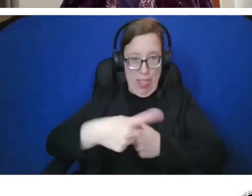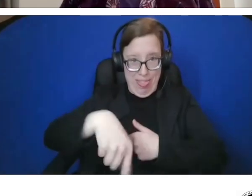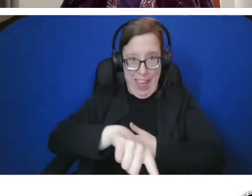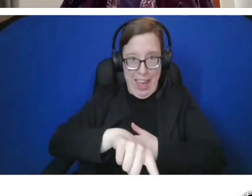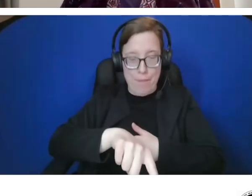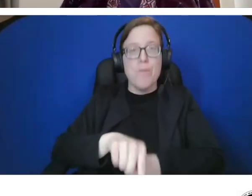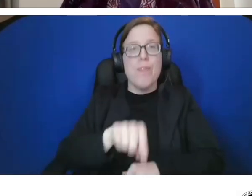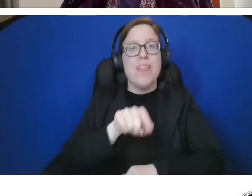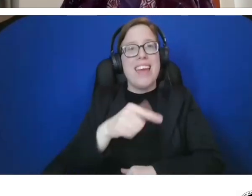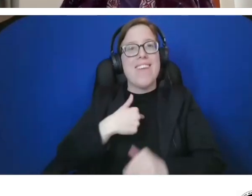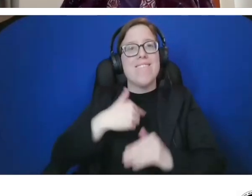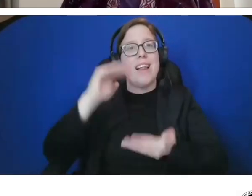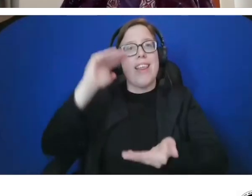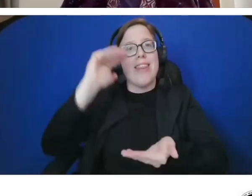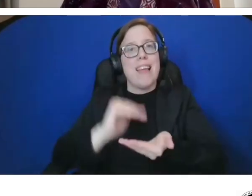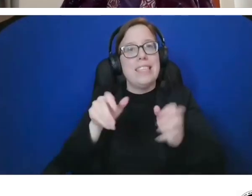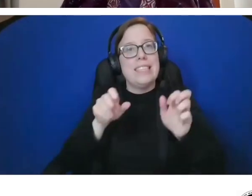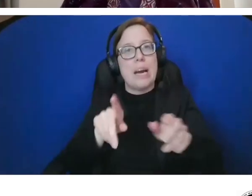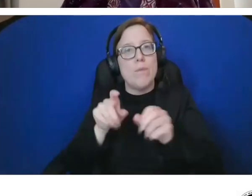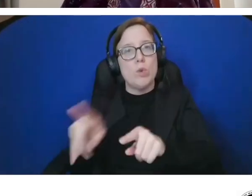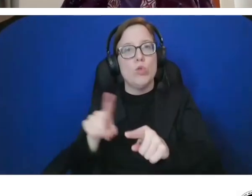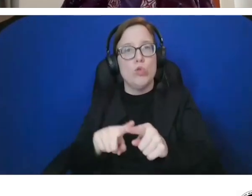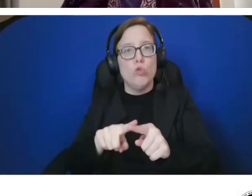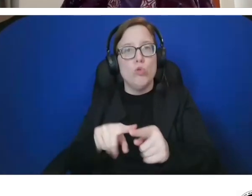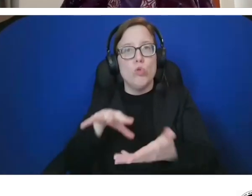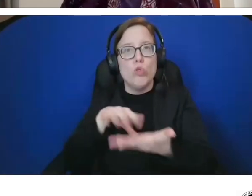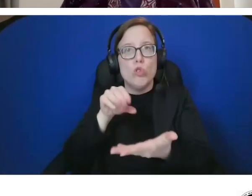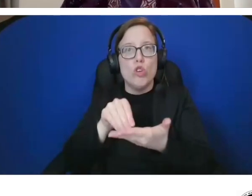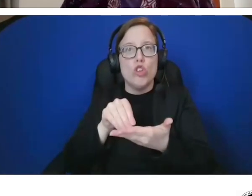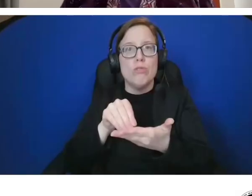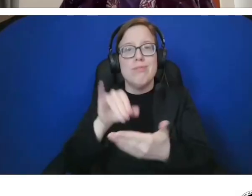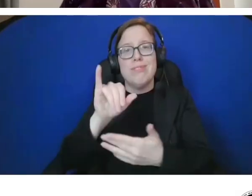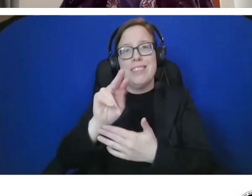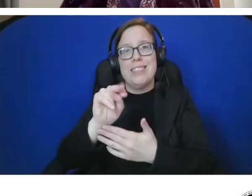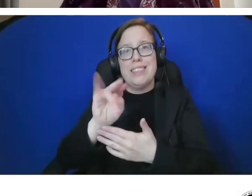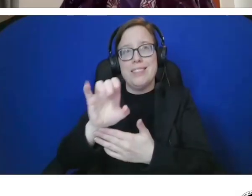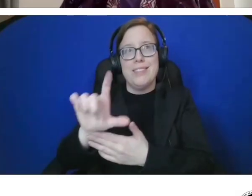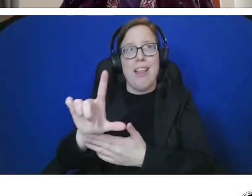with have fewer opportunities to learn incidentally. They don't learn